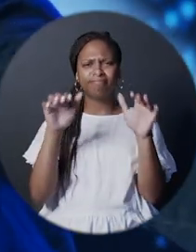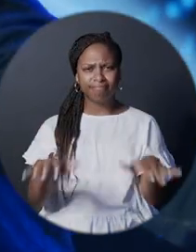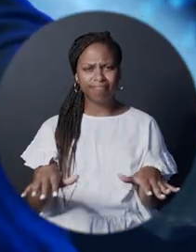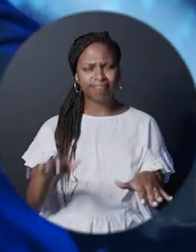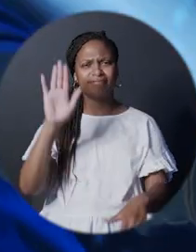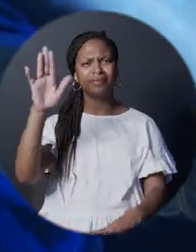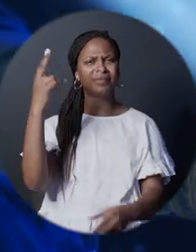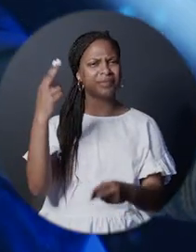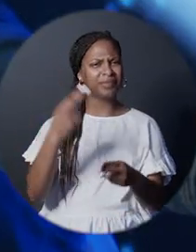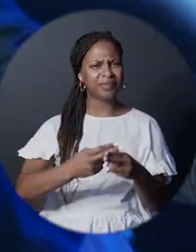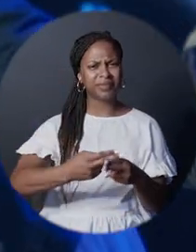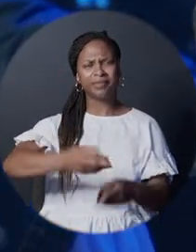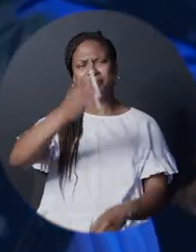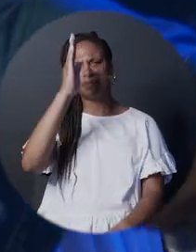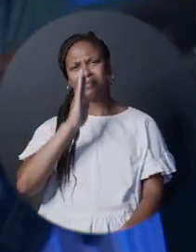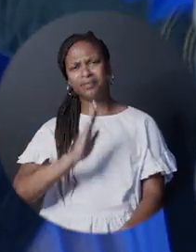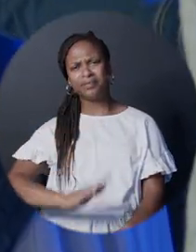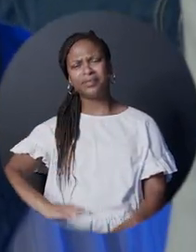name.